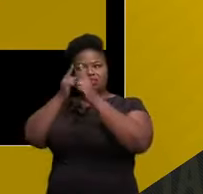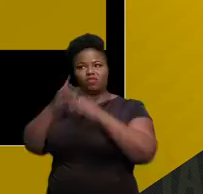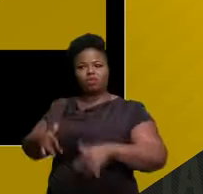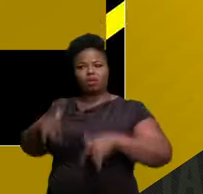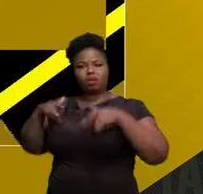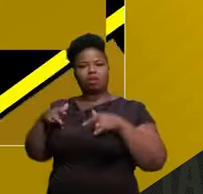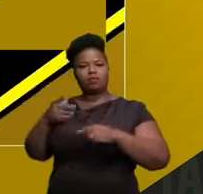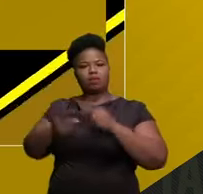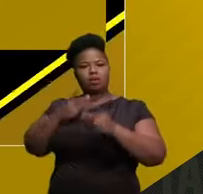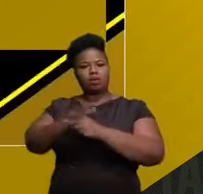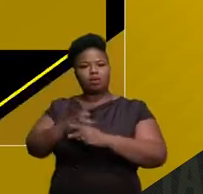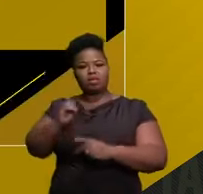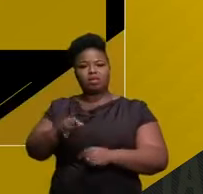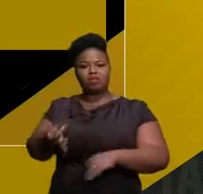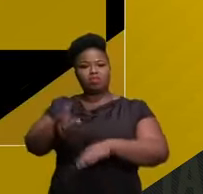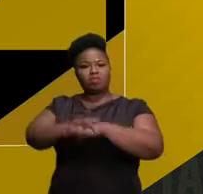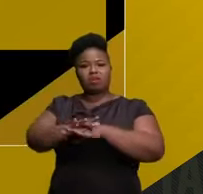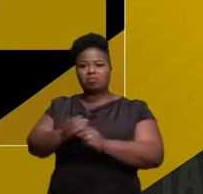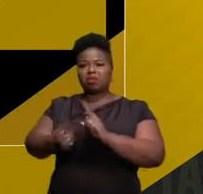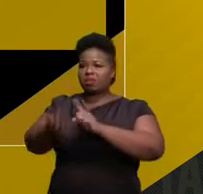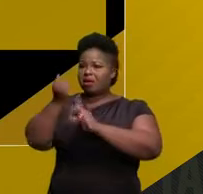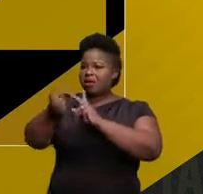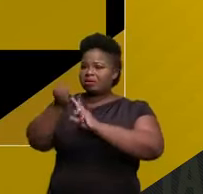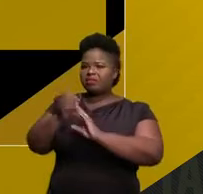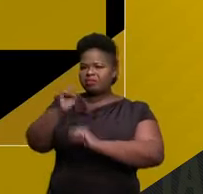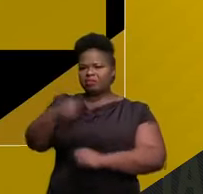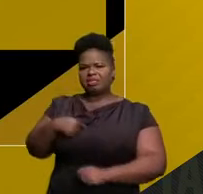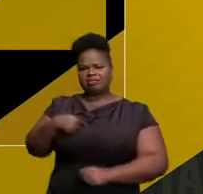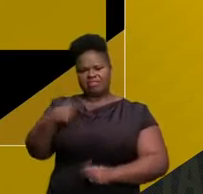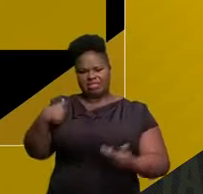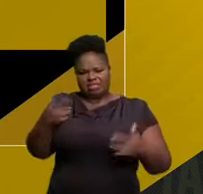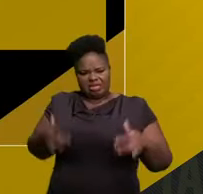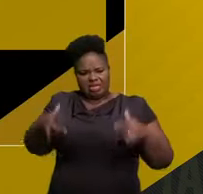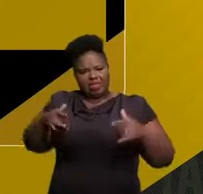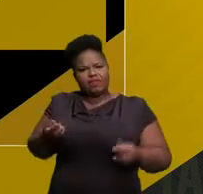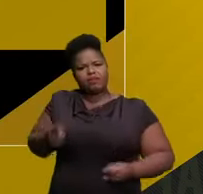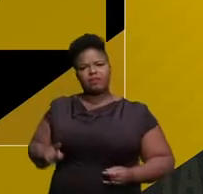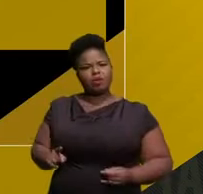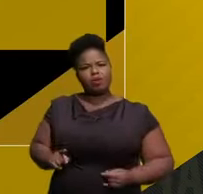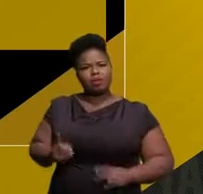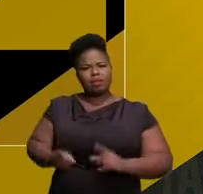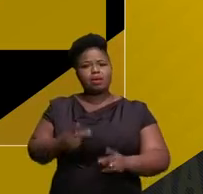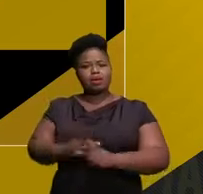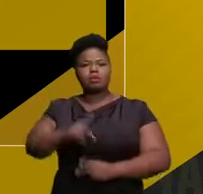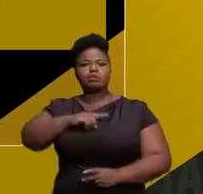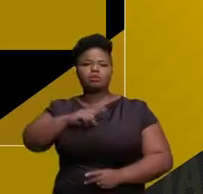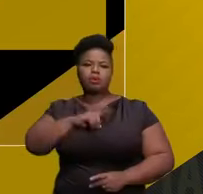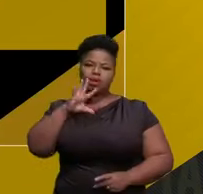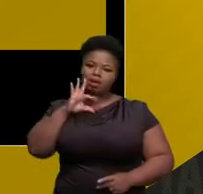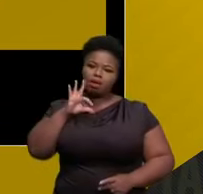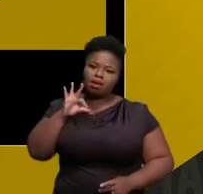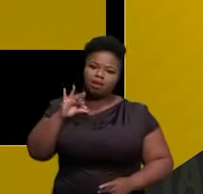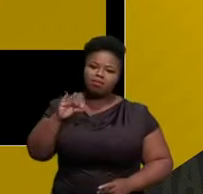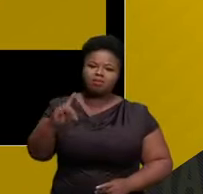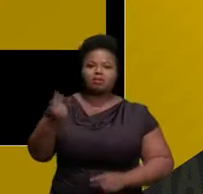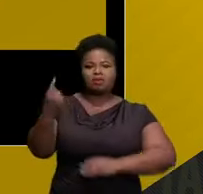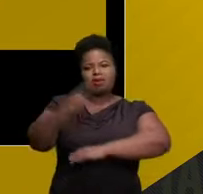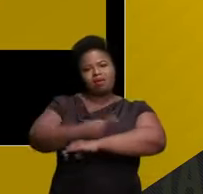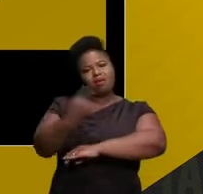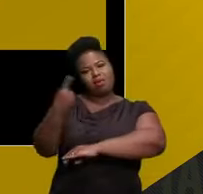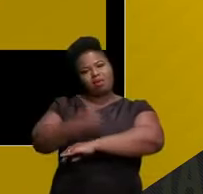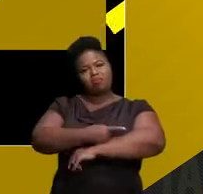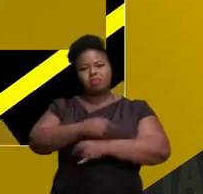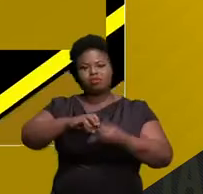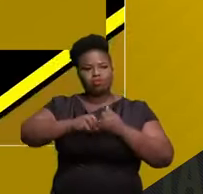life, and dying without achieving that will question my significance, which is why I make the most of every single day and live a life to